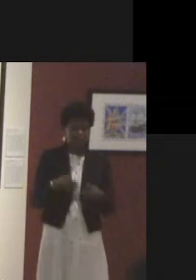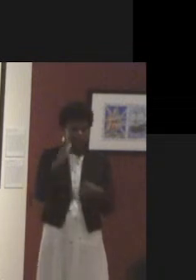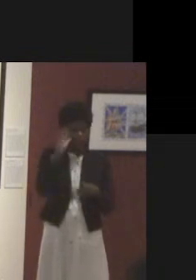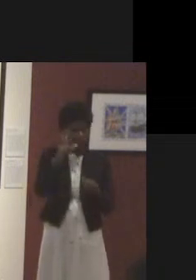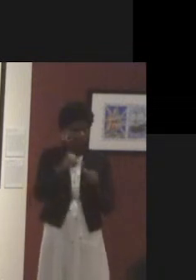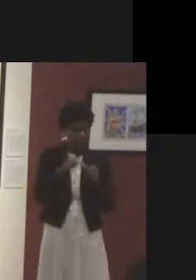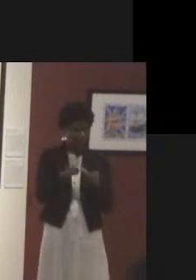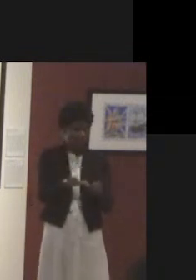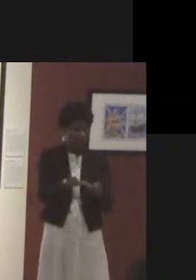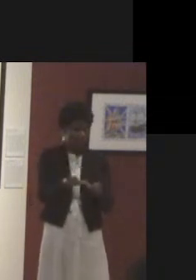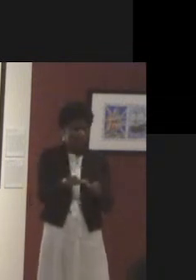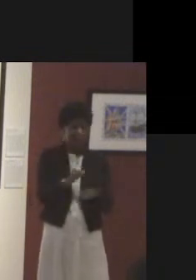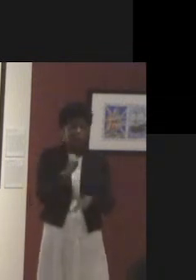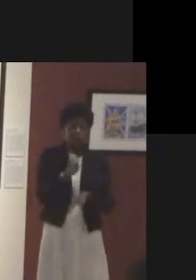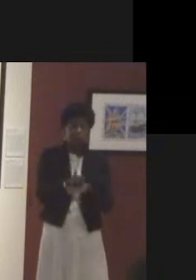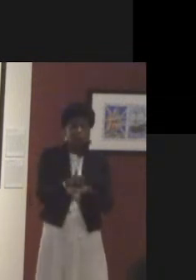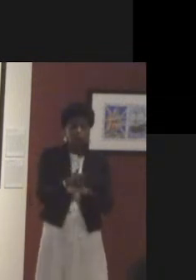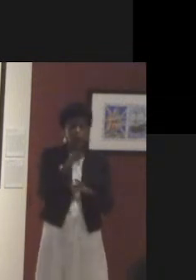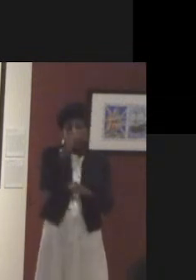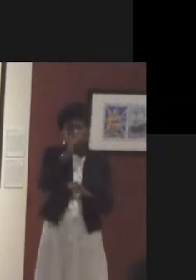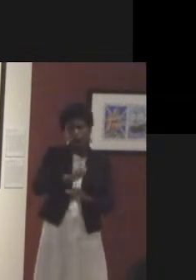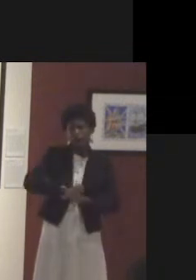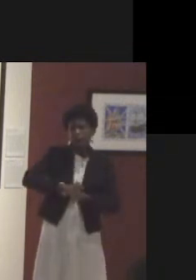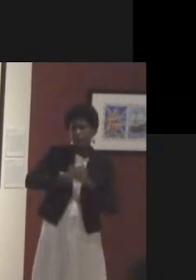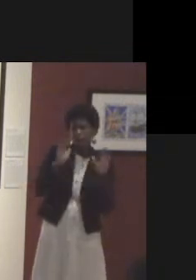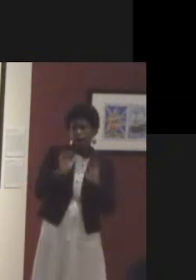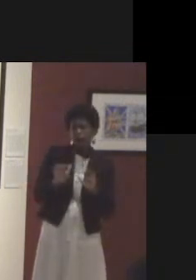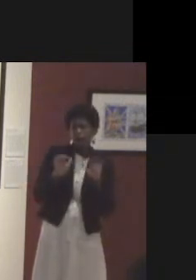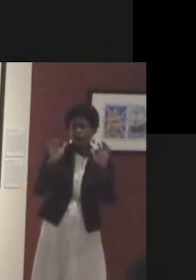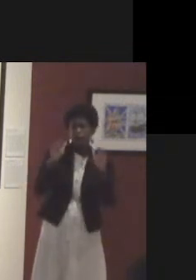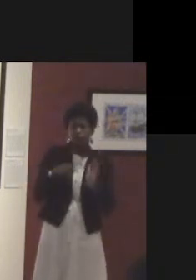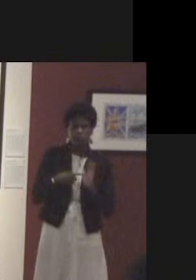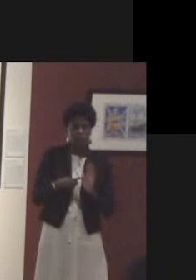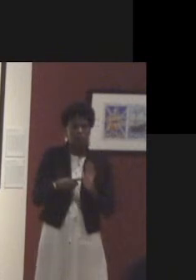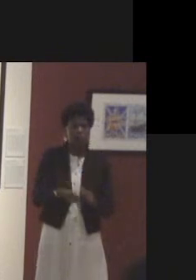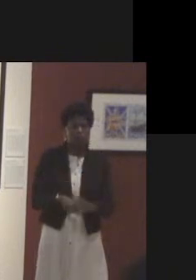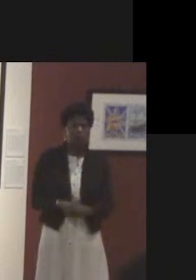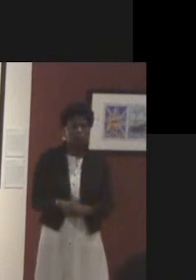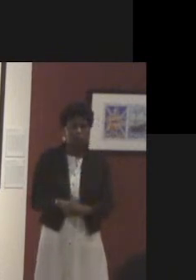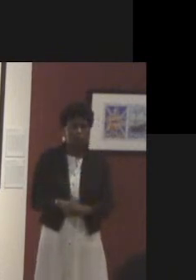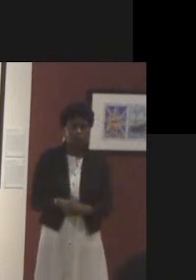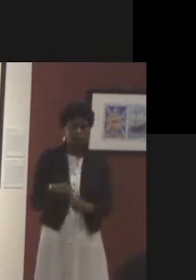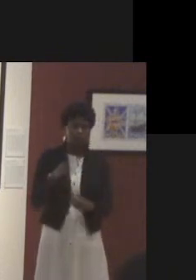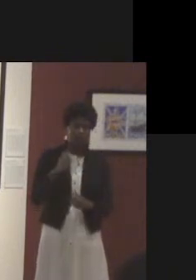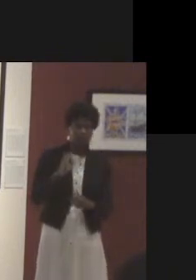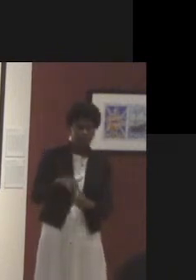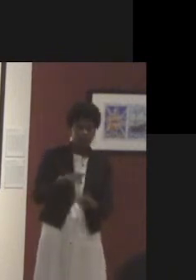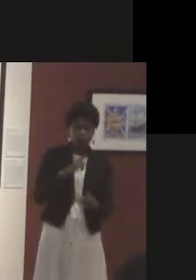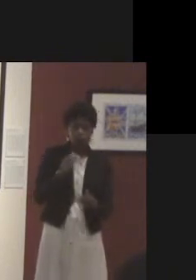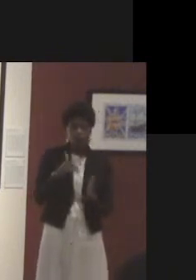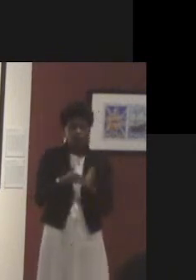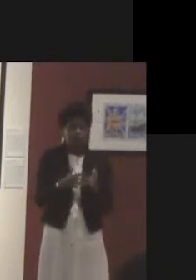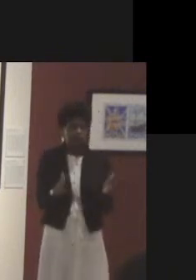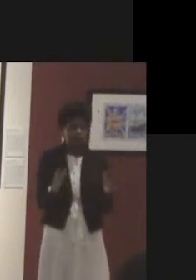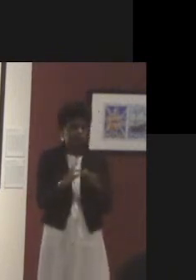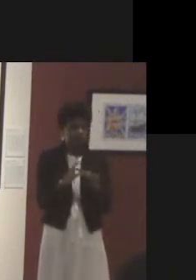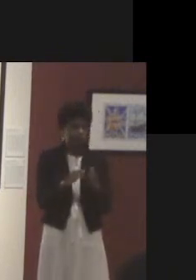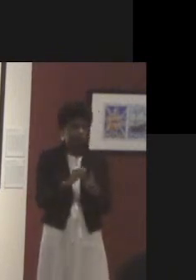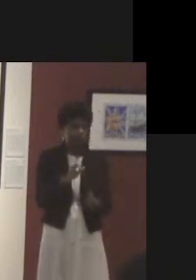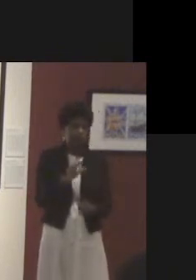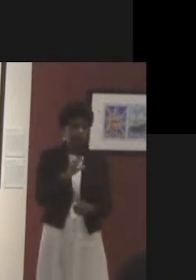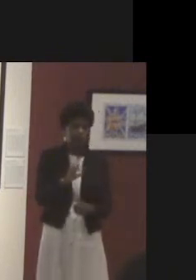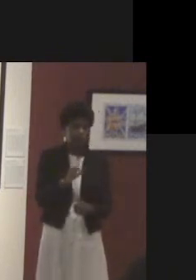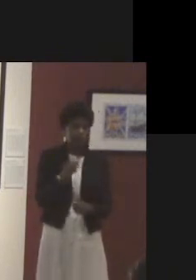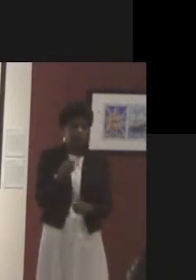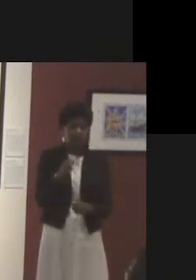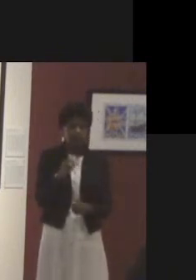based on an idealized model, right? And this model is inherently raced, gendered, and sexualized.